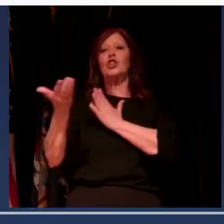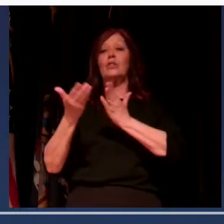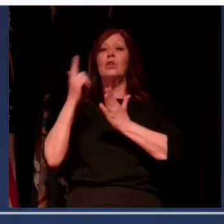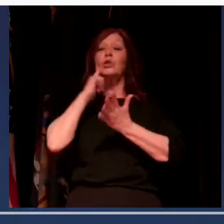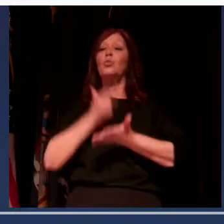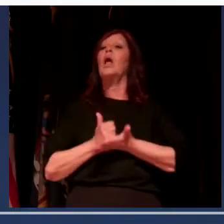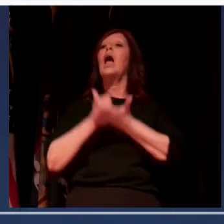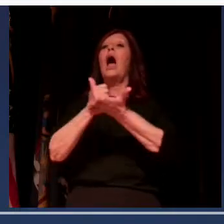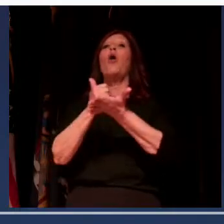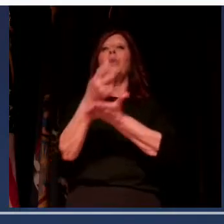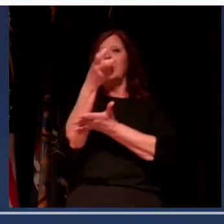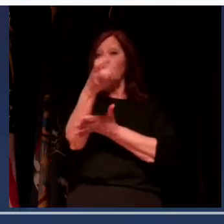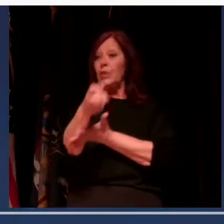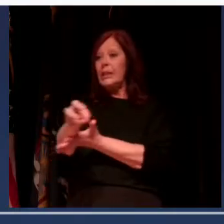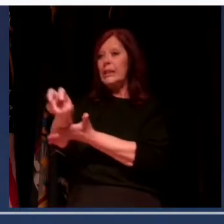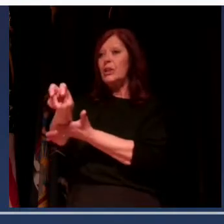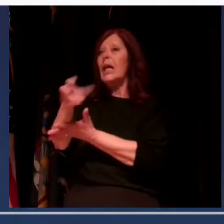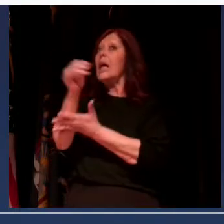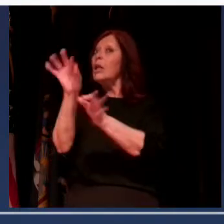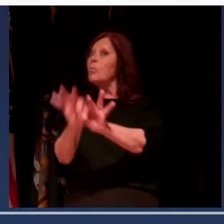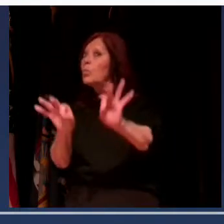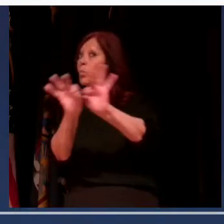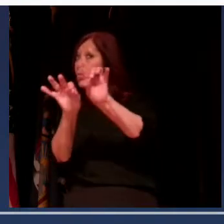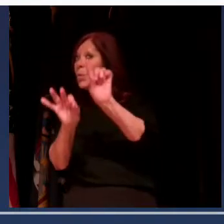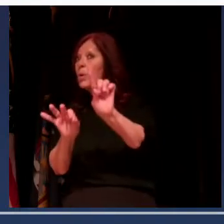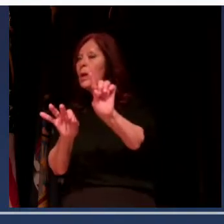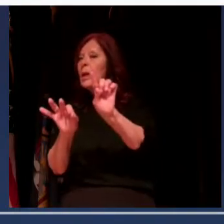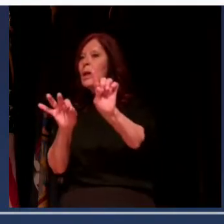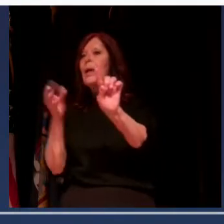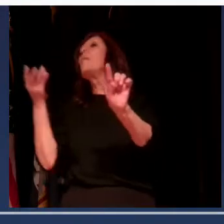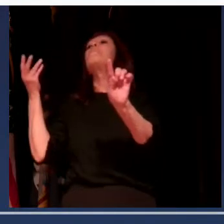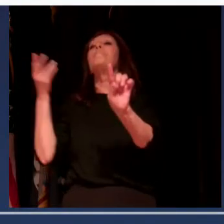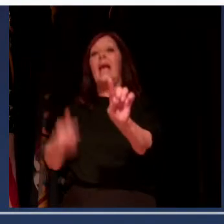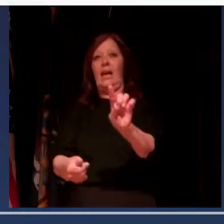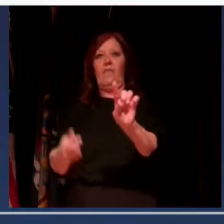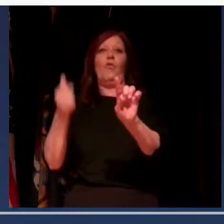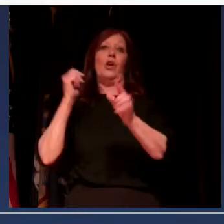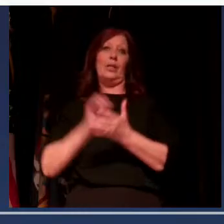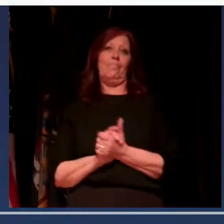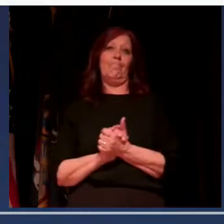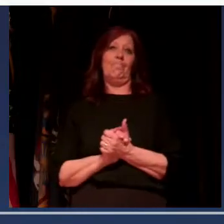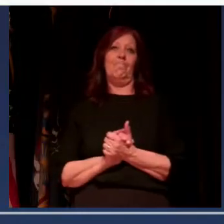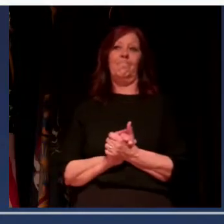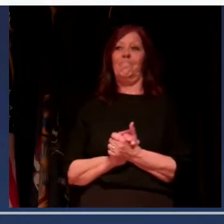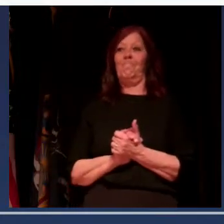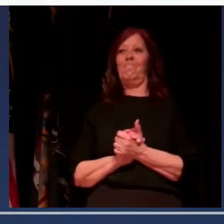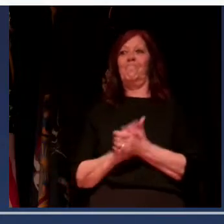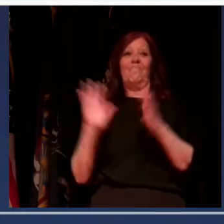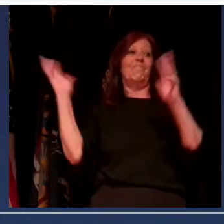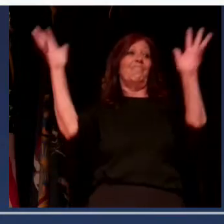us in the transition and, very importantly, pay for the cost.